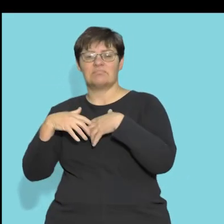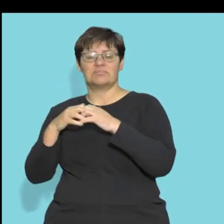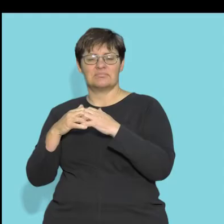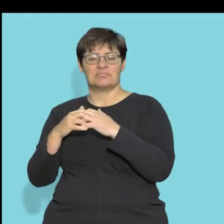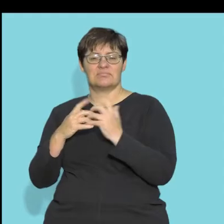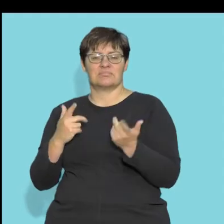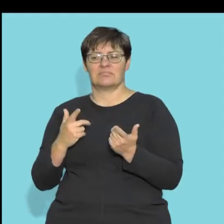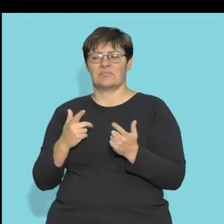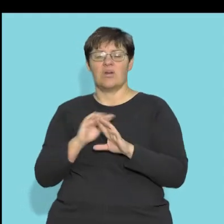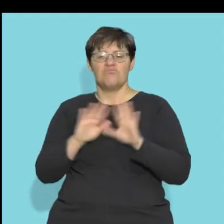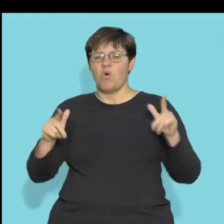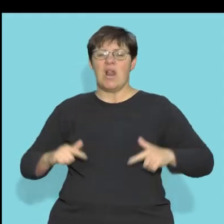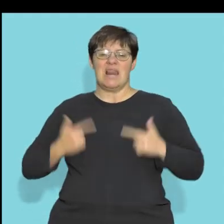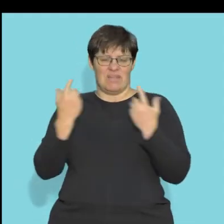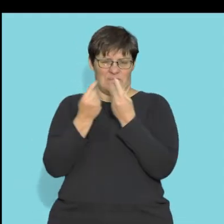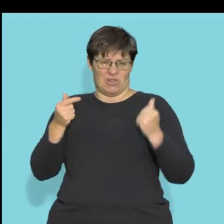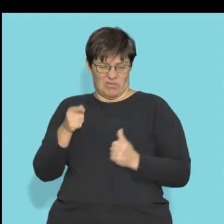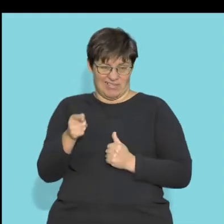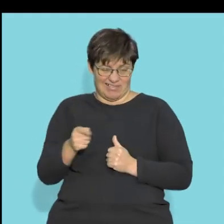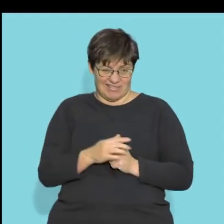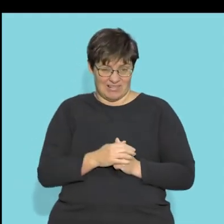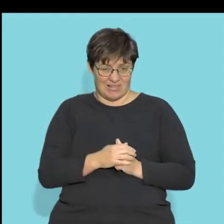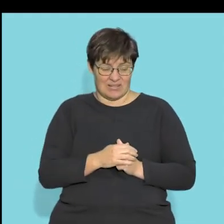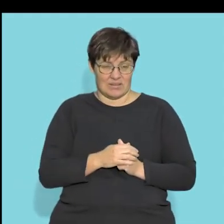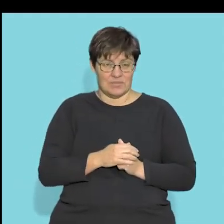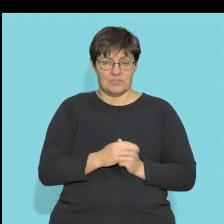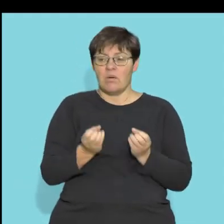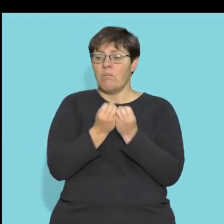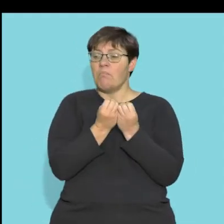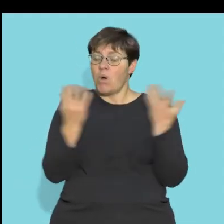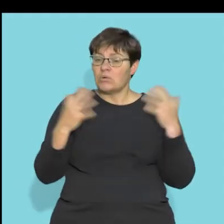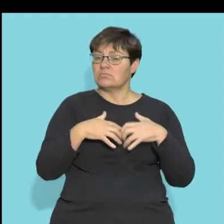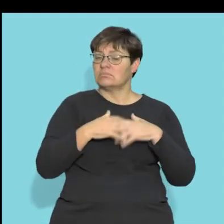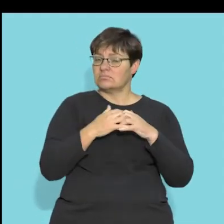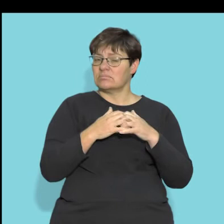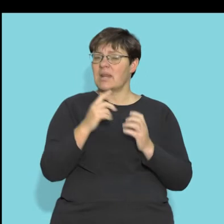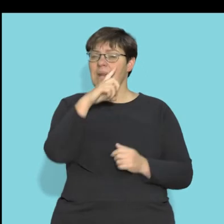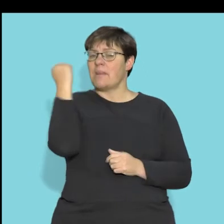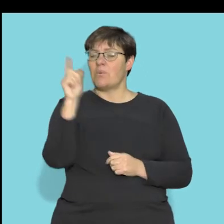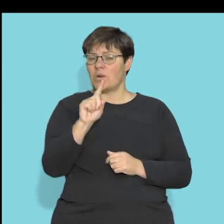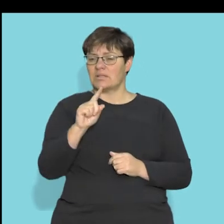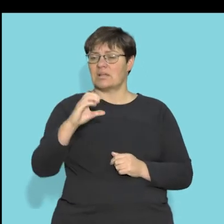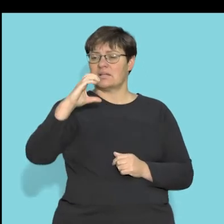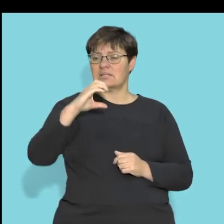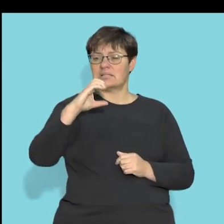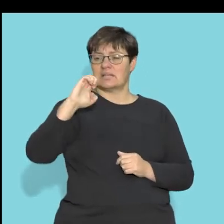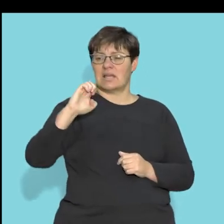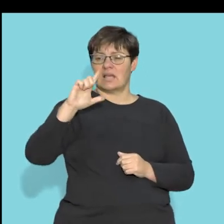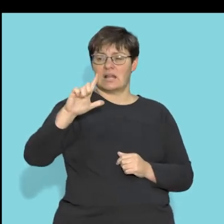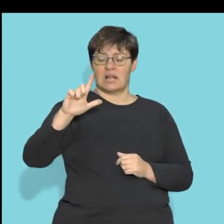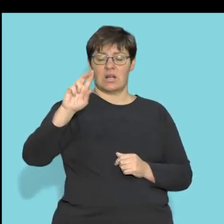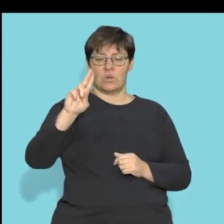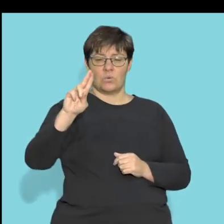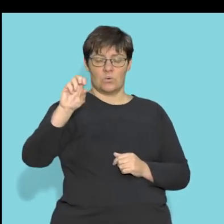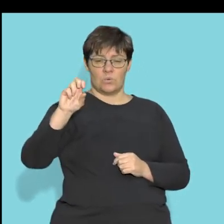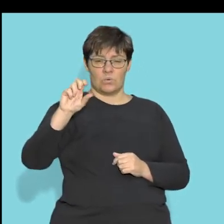say, non-living materials. Now, most of it is made up of something that is called cellulose. There